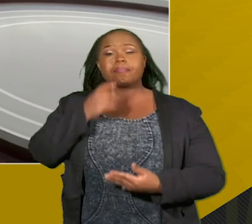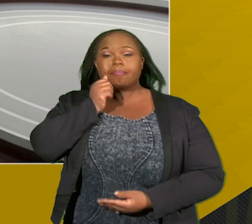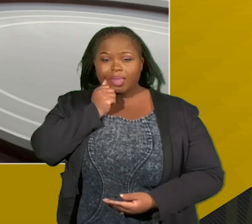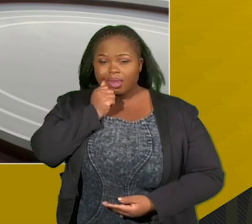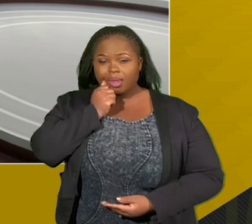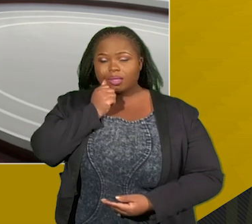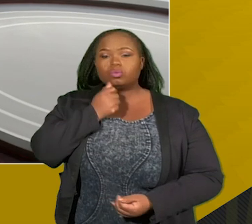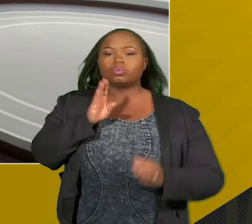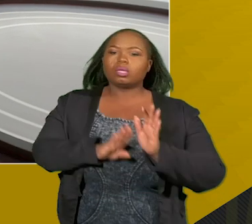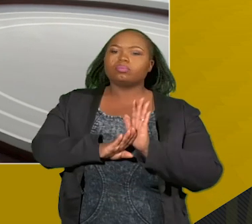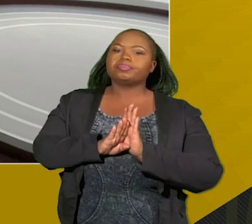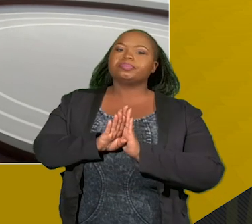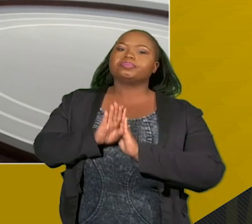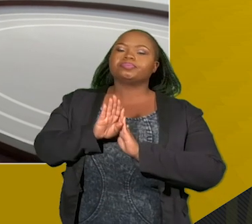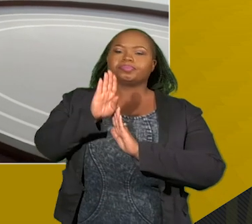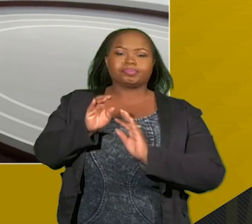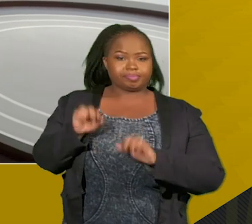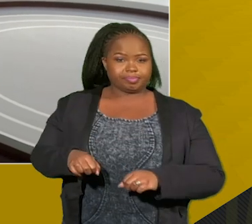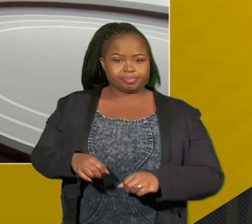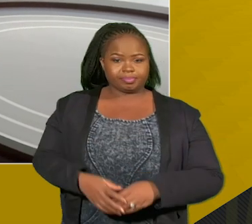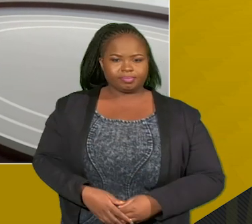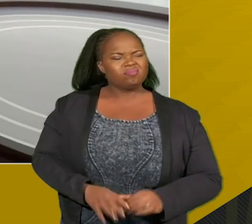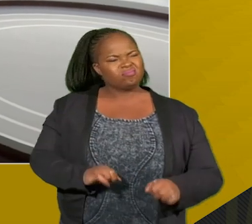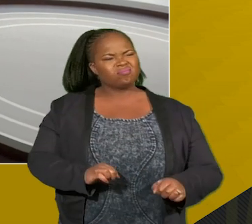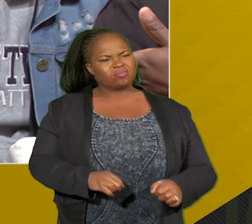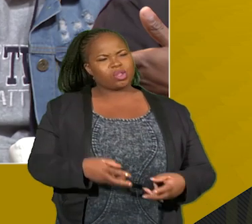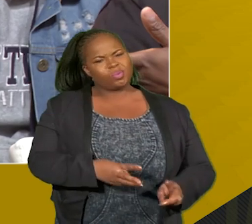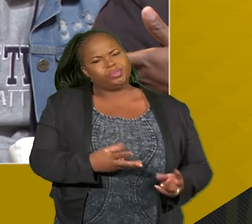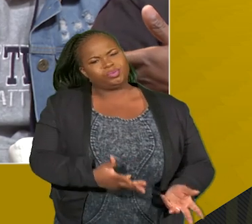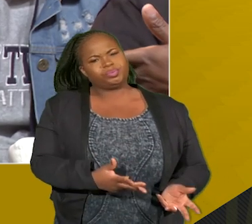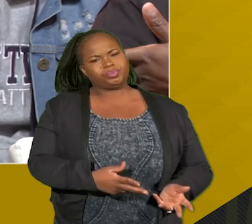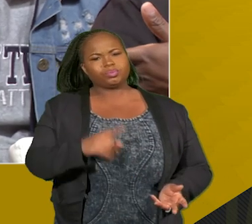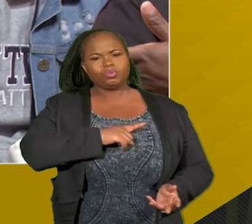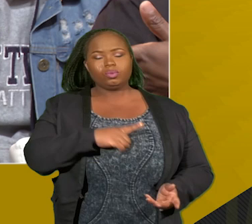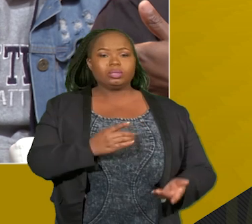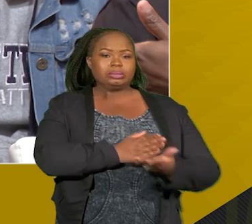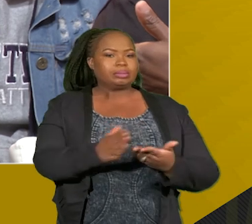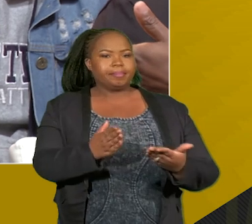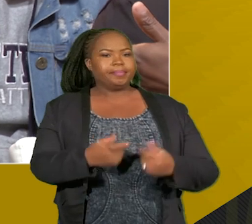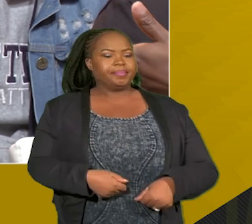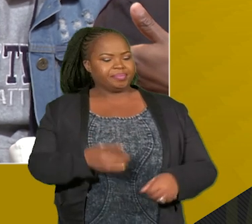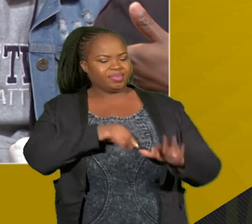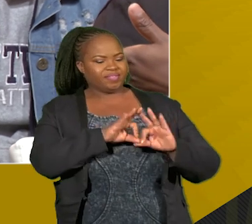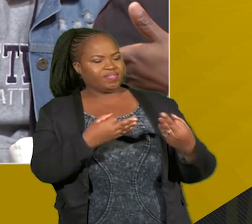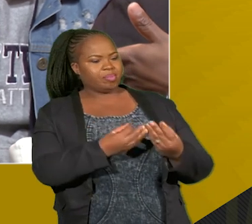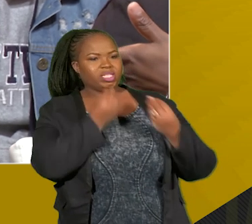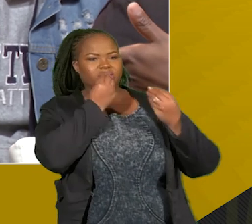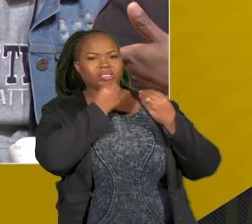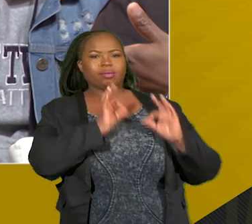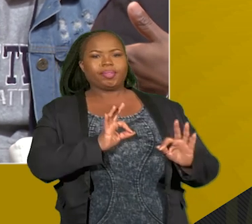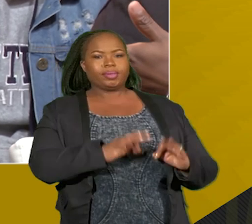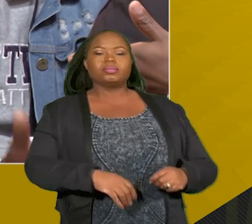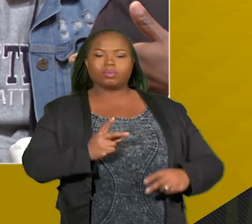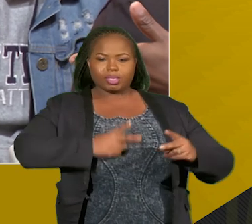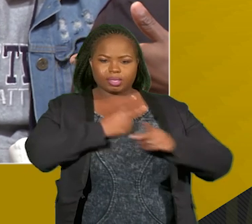abantu abangconywana, not ukuthi aba best, but abangconywana." In a way, because some of these things are not taught in our families. Yeah. So a church is